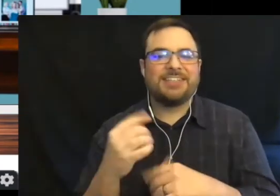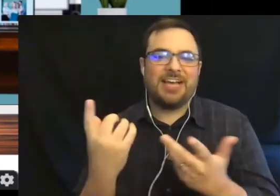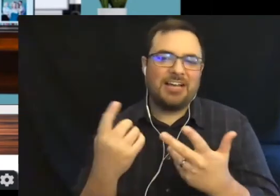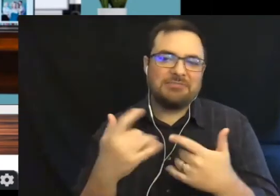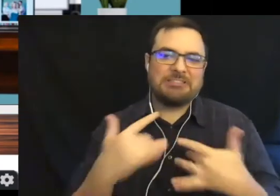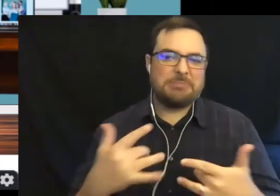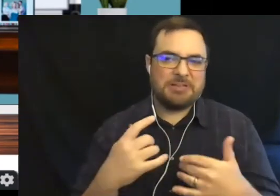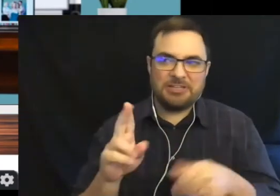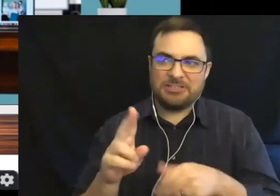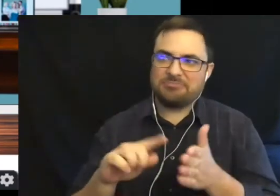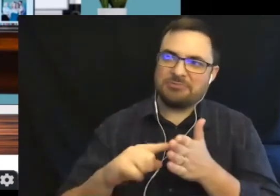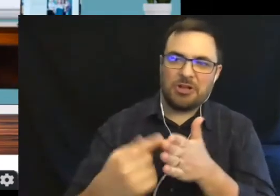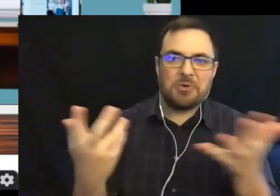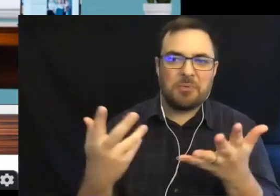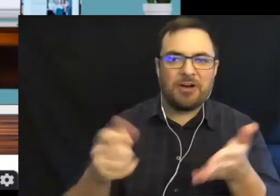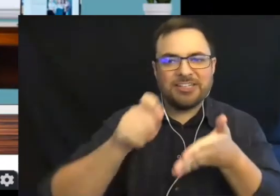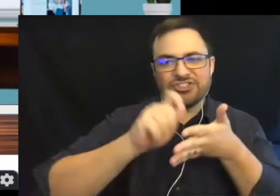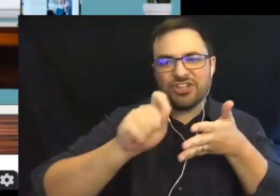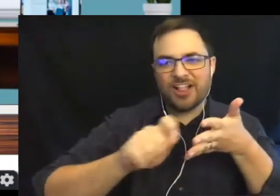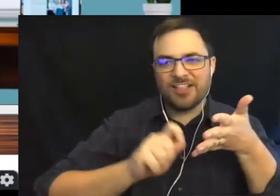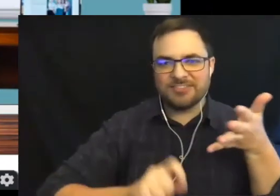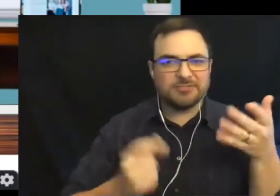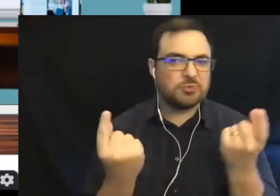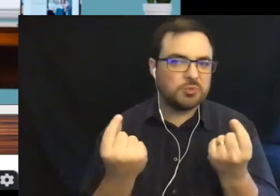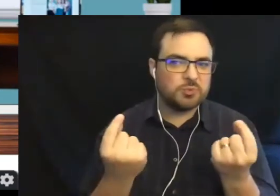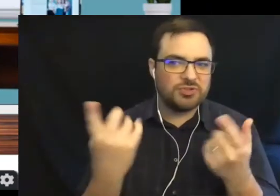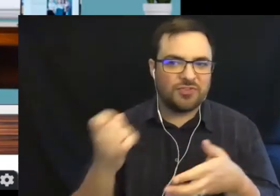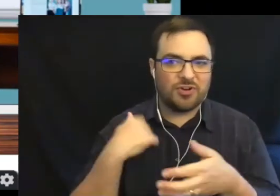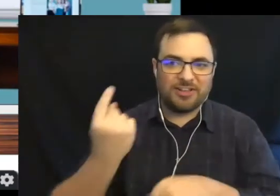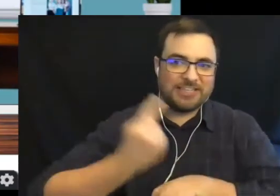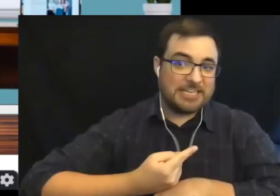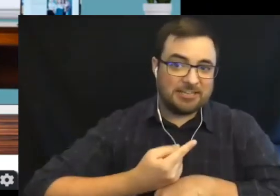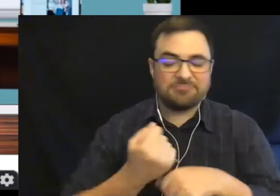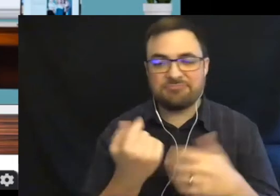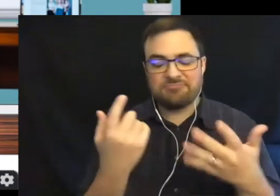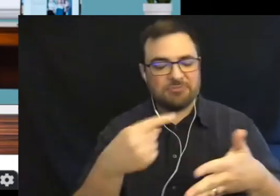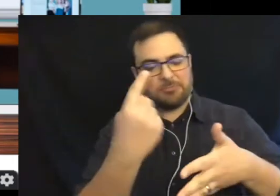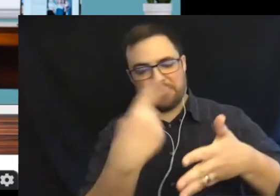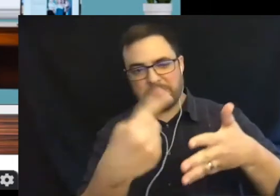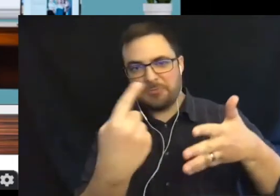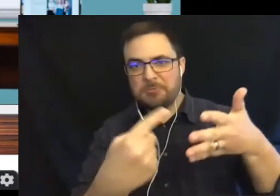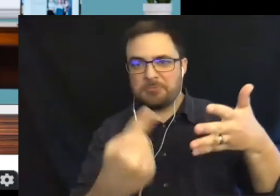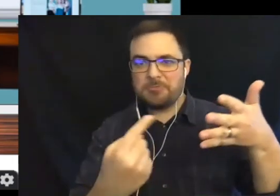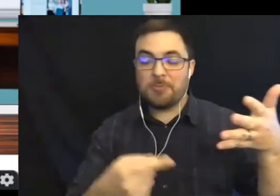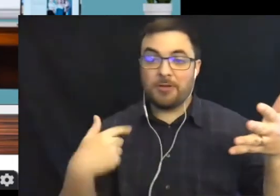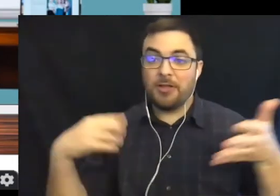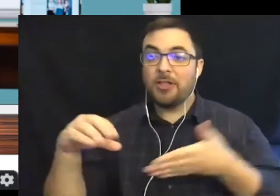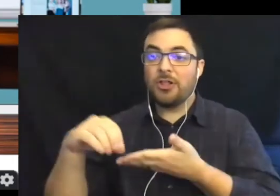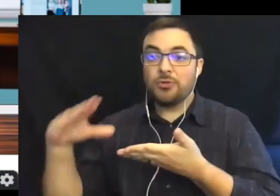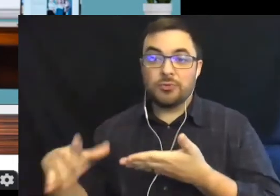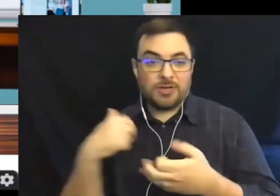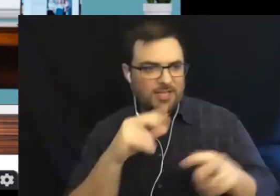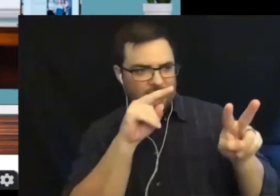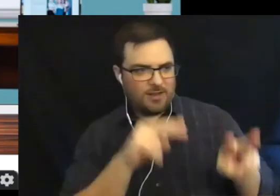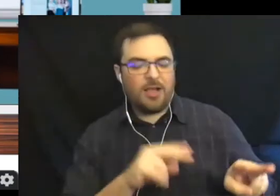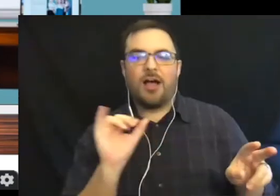for that day. So we just want to make sure we're starting off on the right foot. And again, it gives the student a very sequential